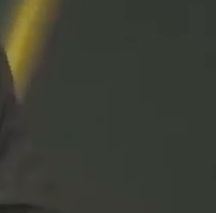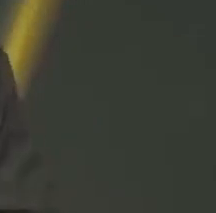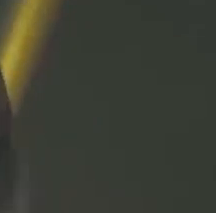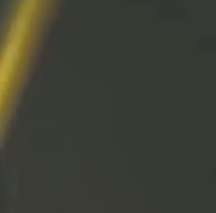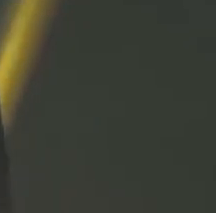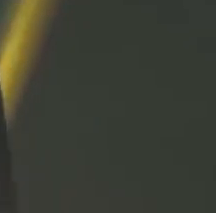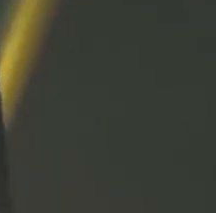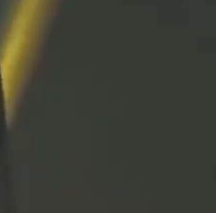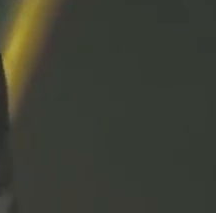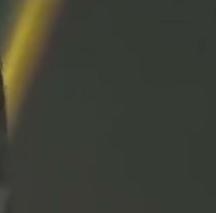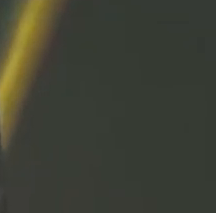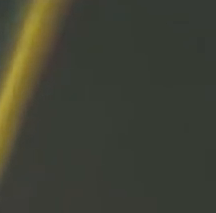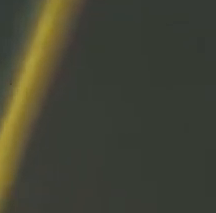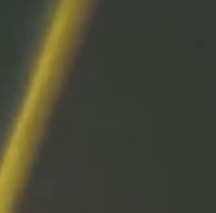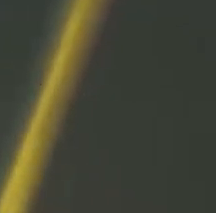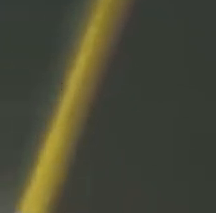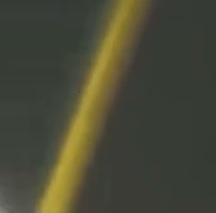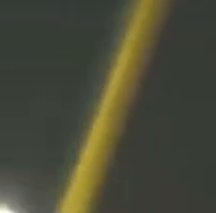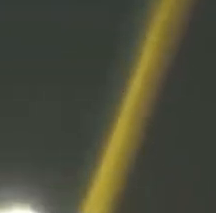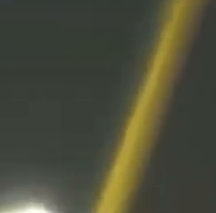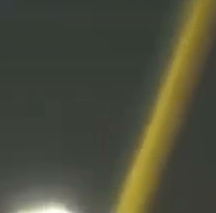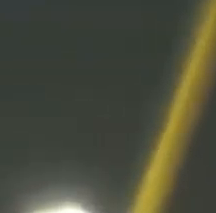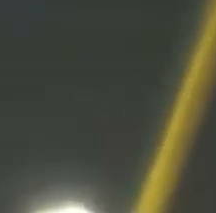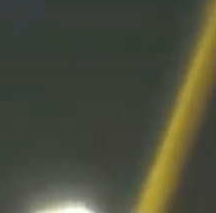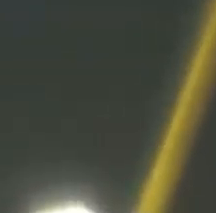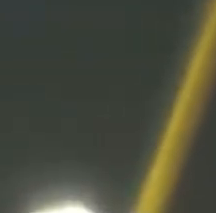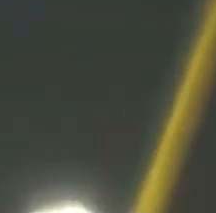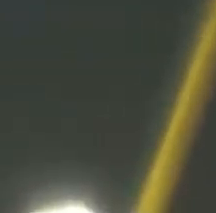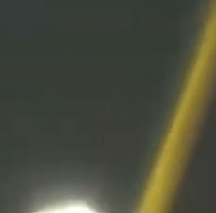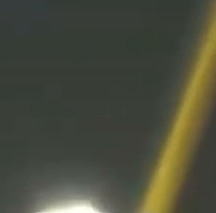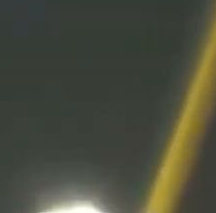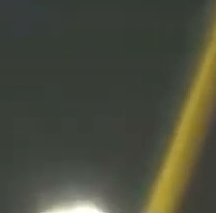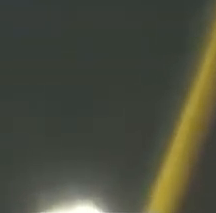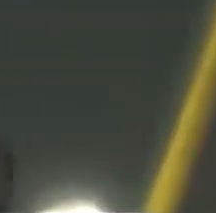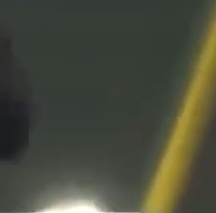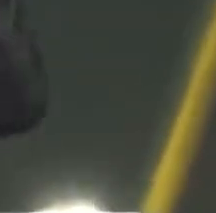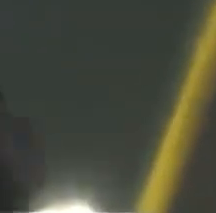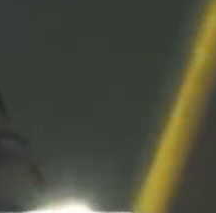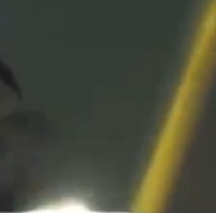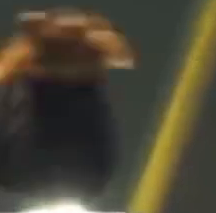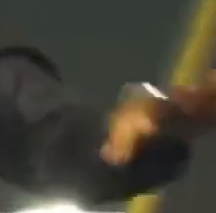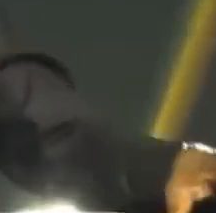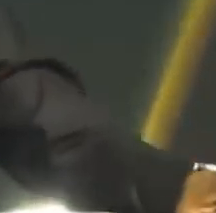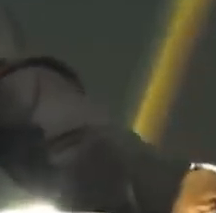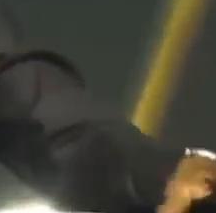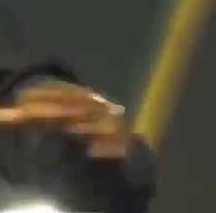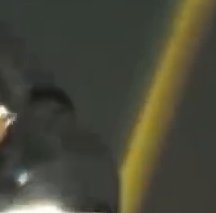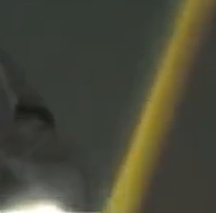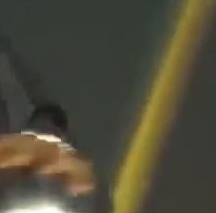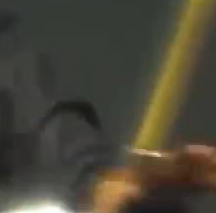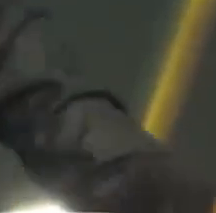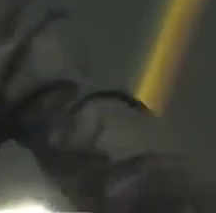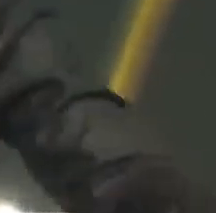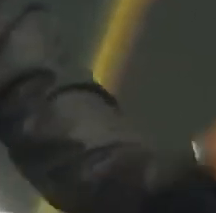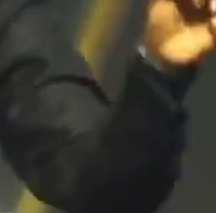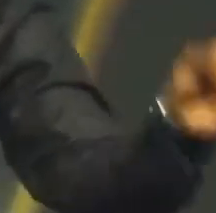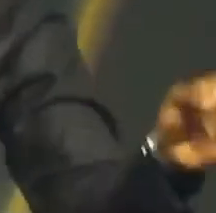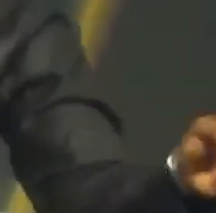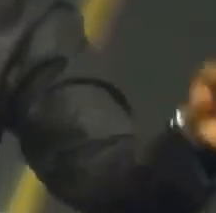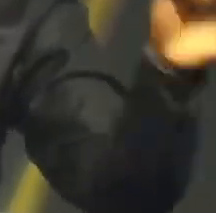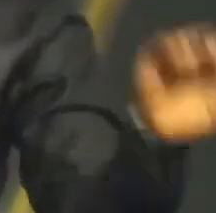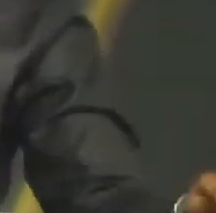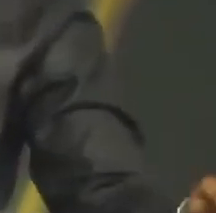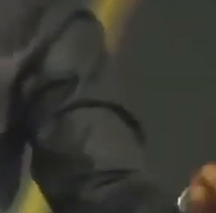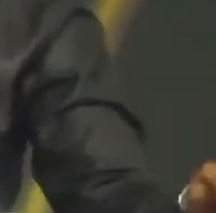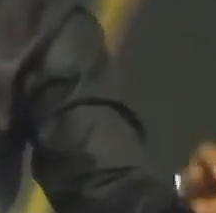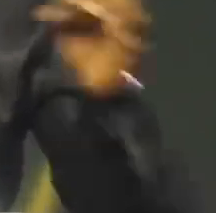his intent. The purpose of spiritual communication from God to man is to make